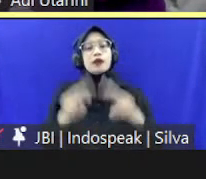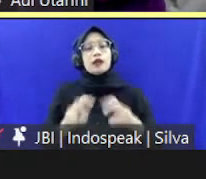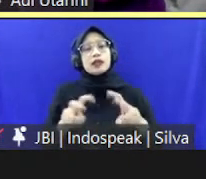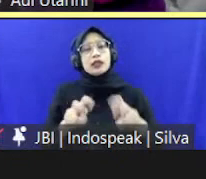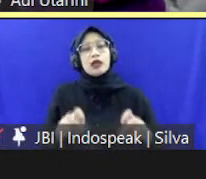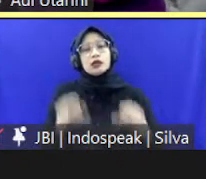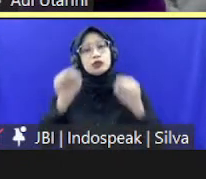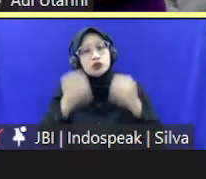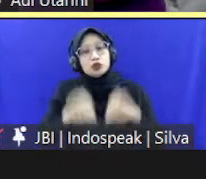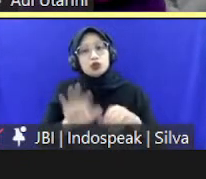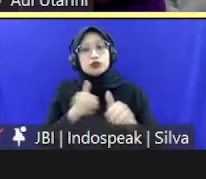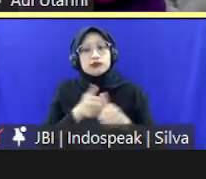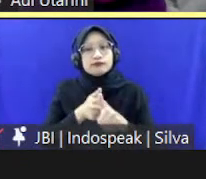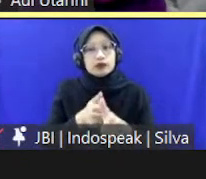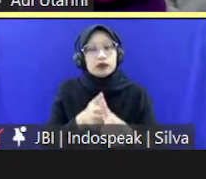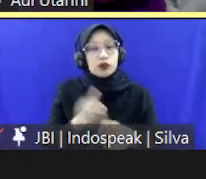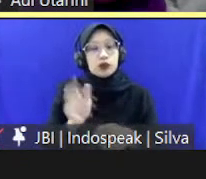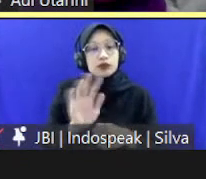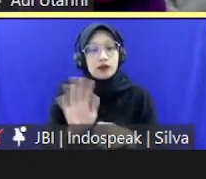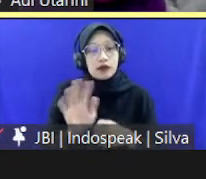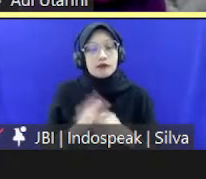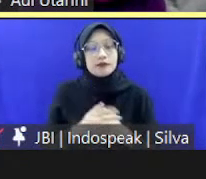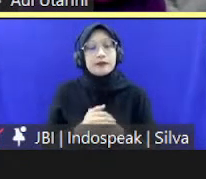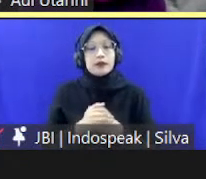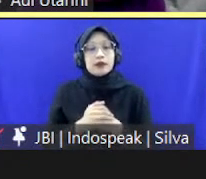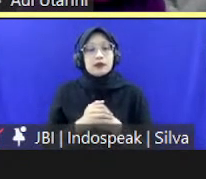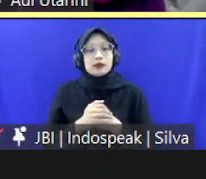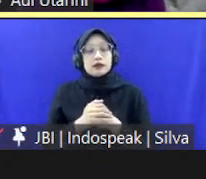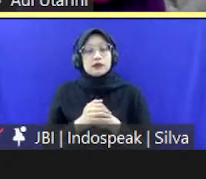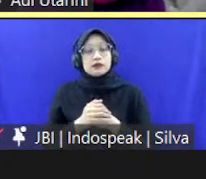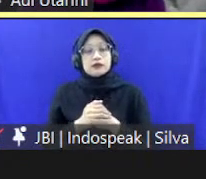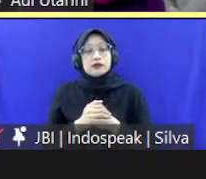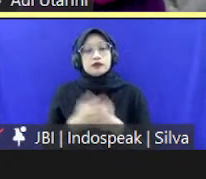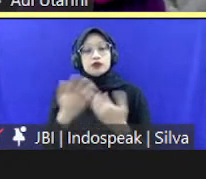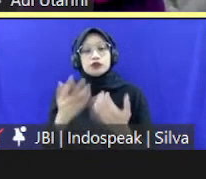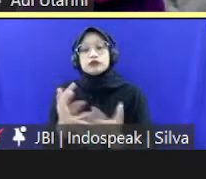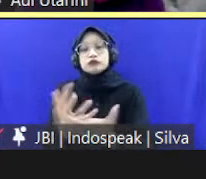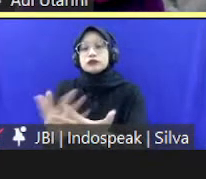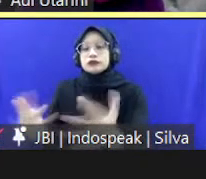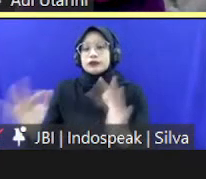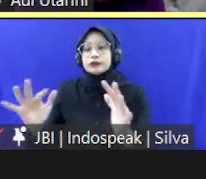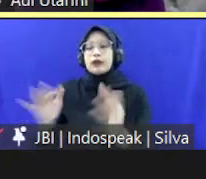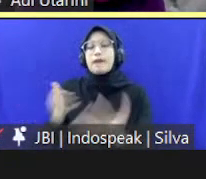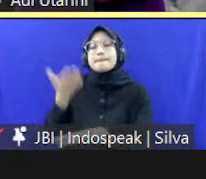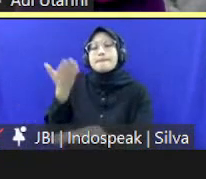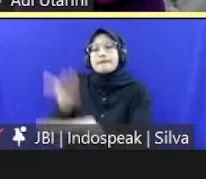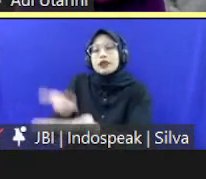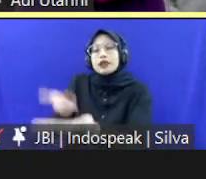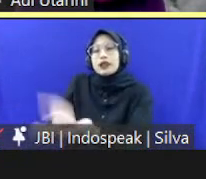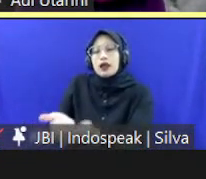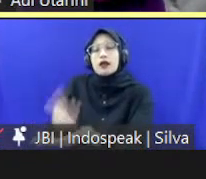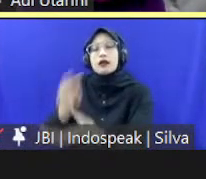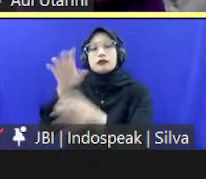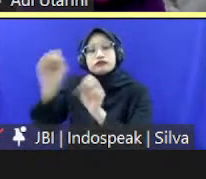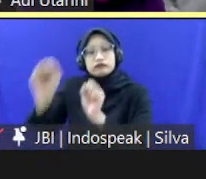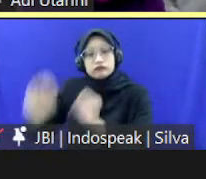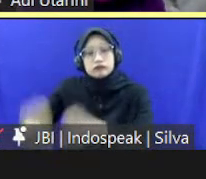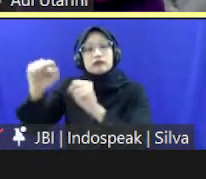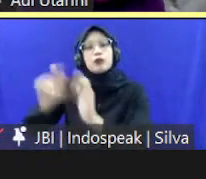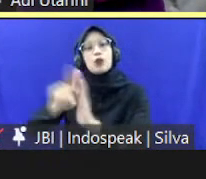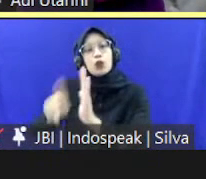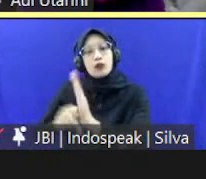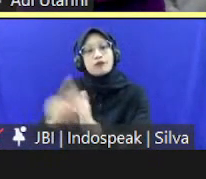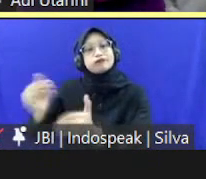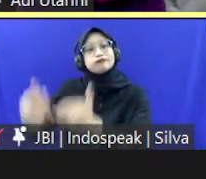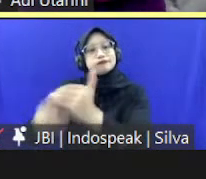discuss, have deeper understanding, and then finally apply the community consent. And then independent risk analysis was